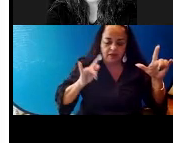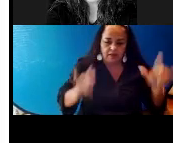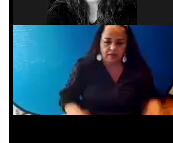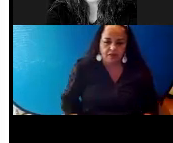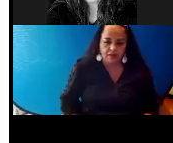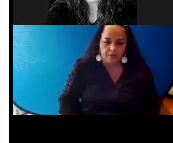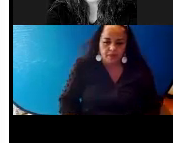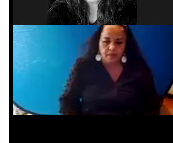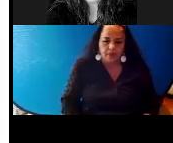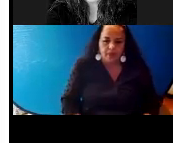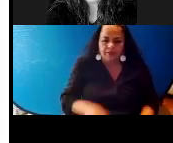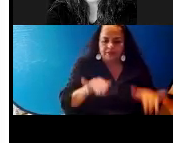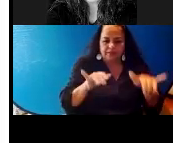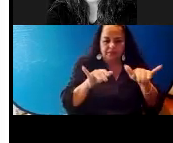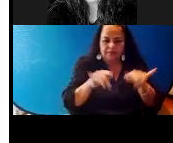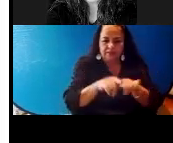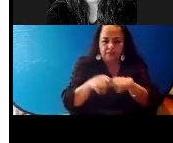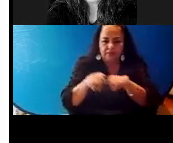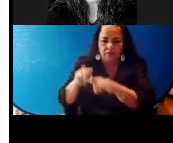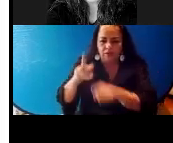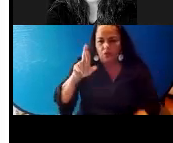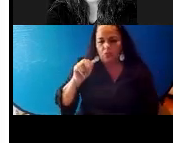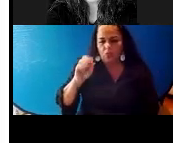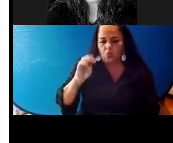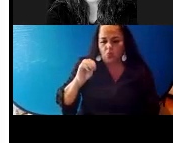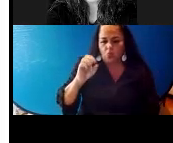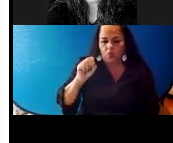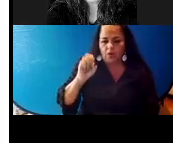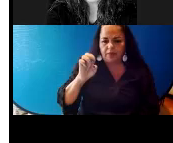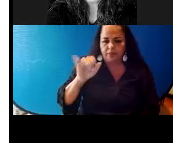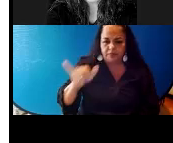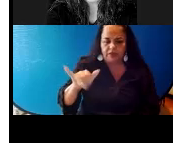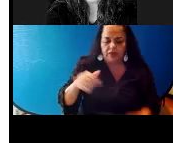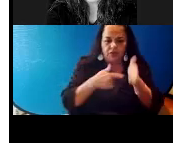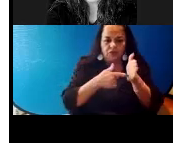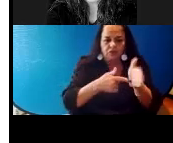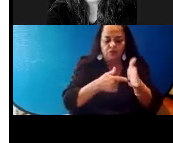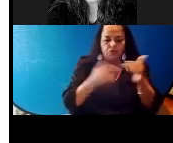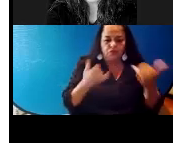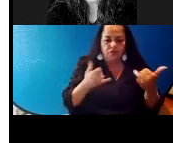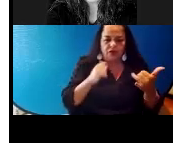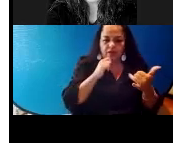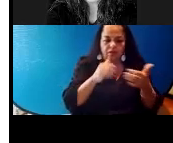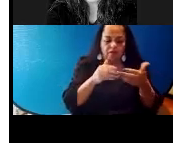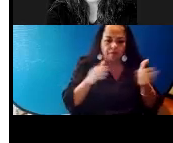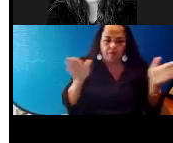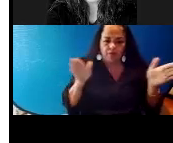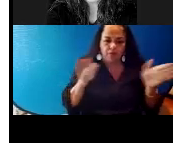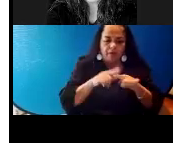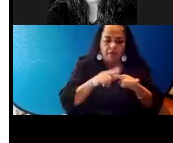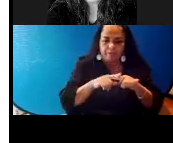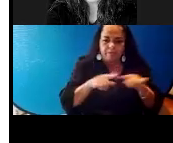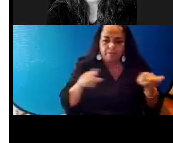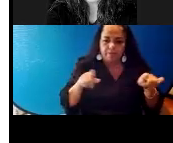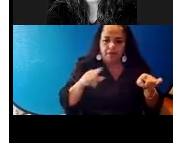just similarly, Ramsey, it's like the Ramsey show today, not a perfect place, but you can go back real quick.